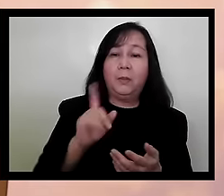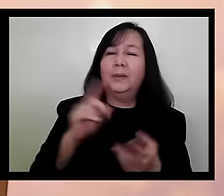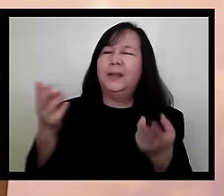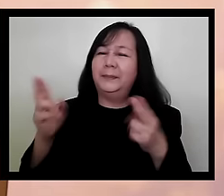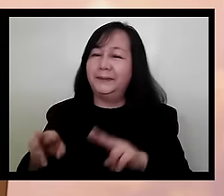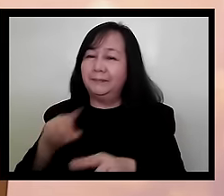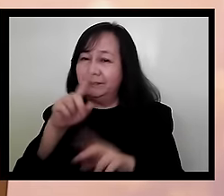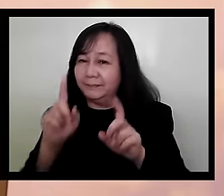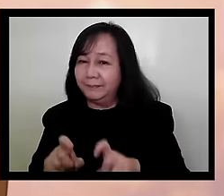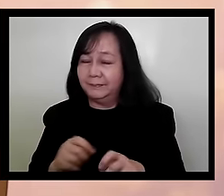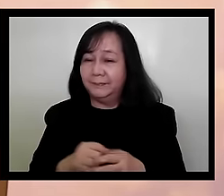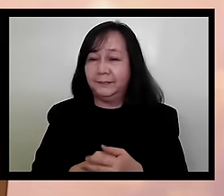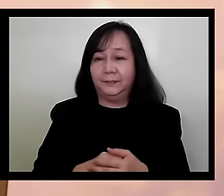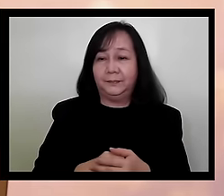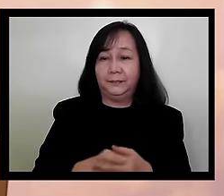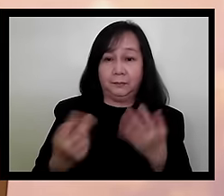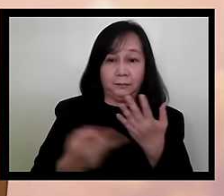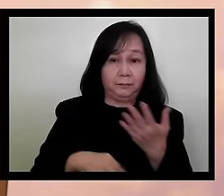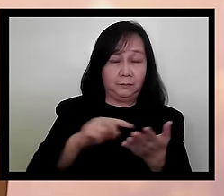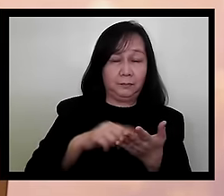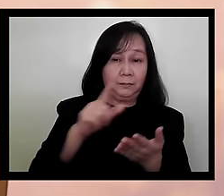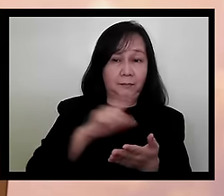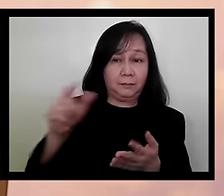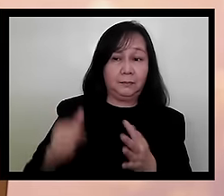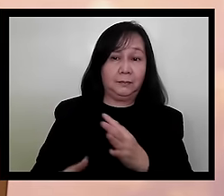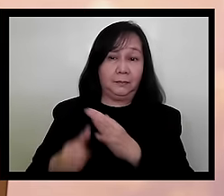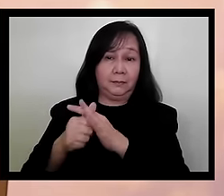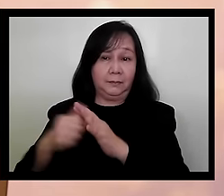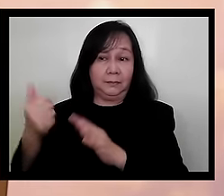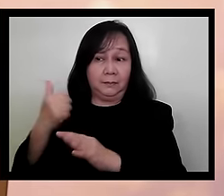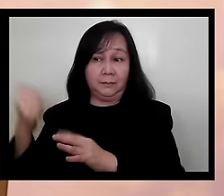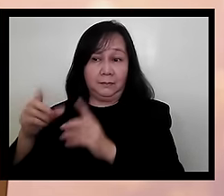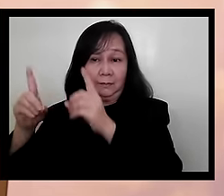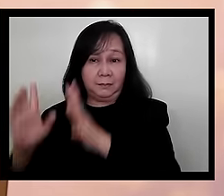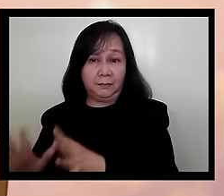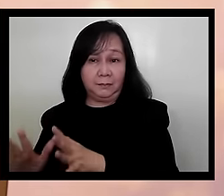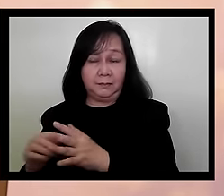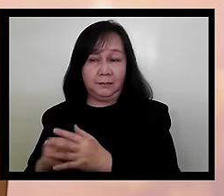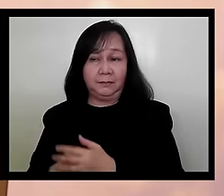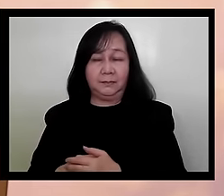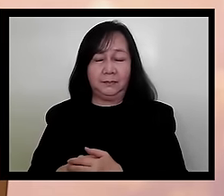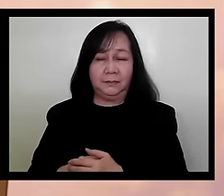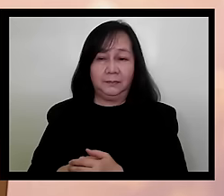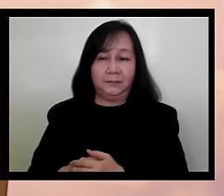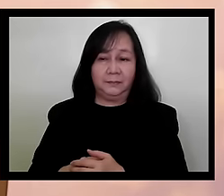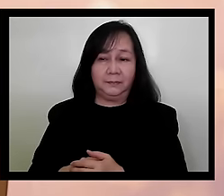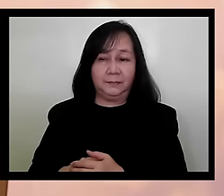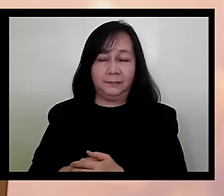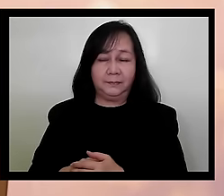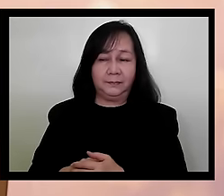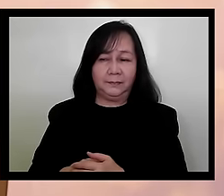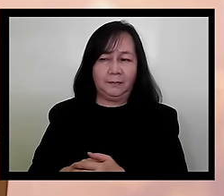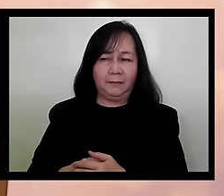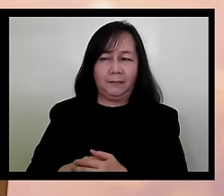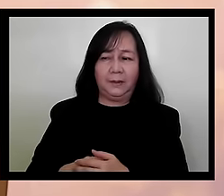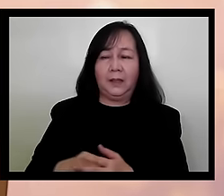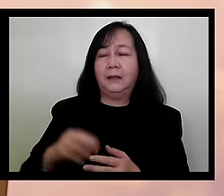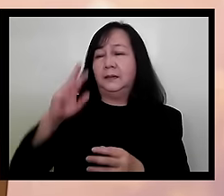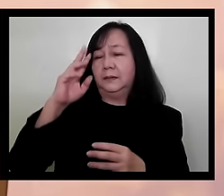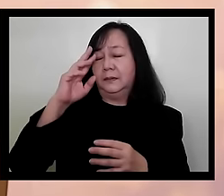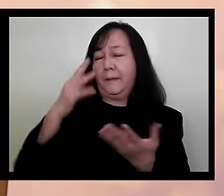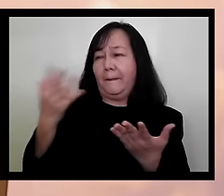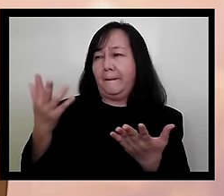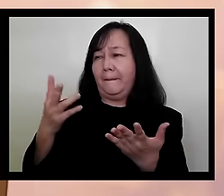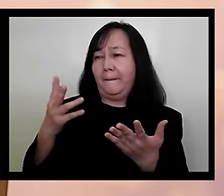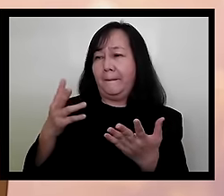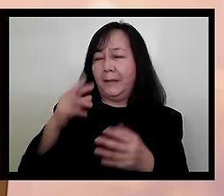what happened the recent Lord appears to the other disciples no bear in mind they